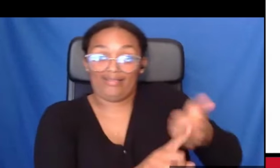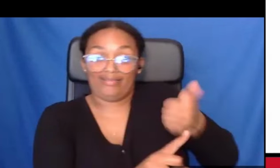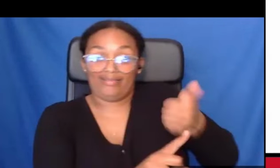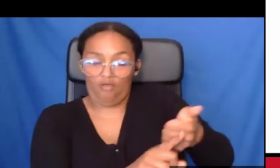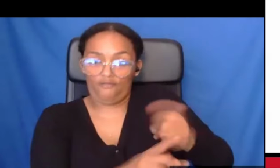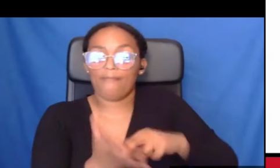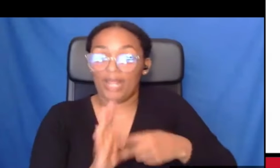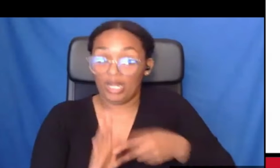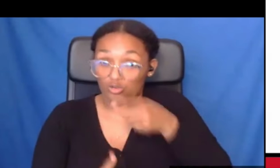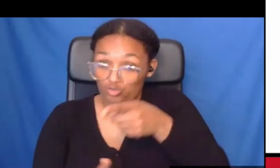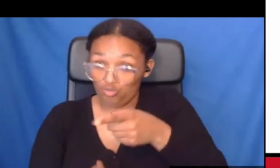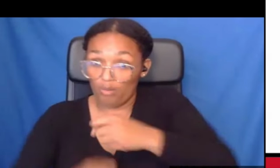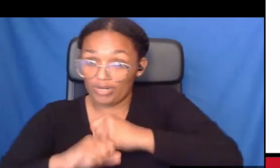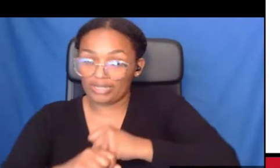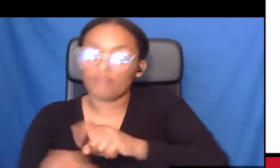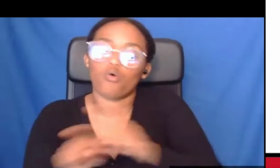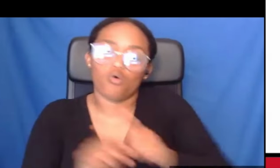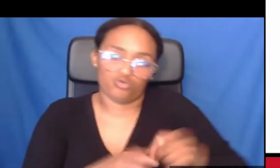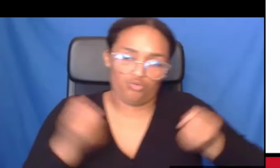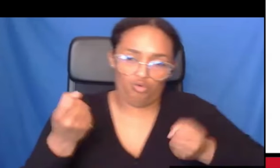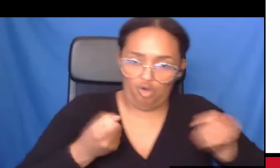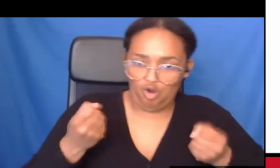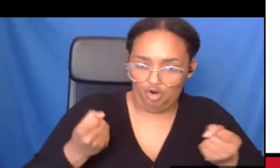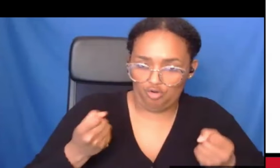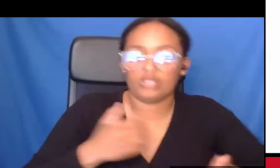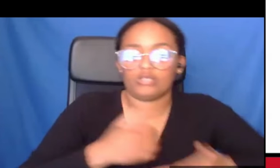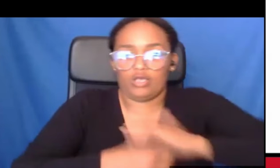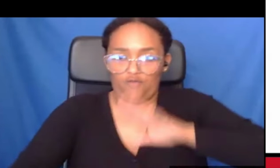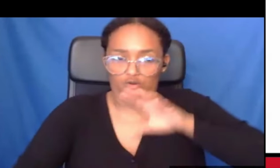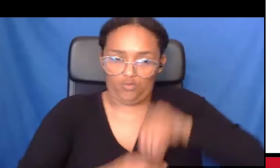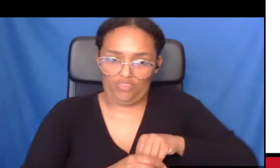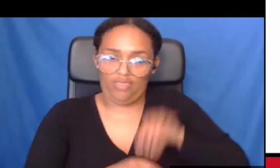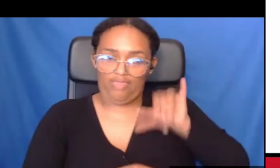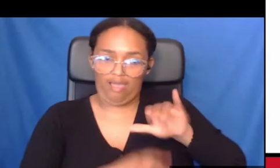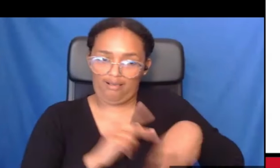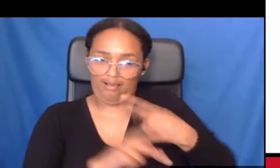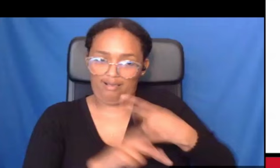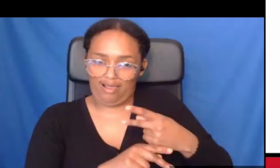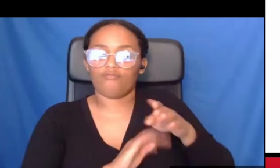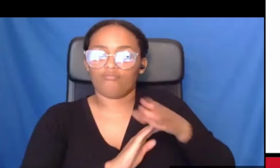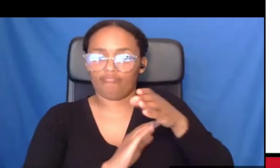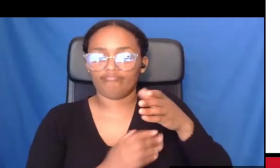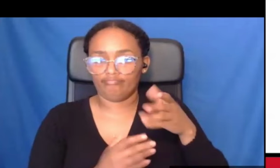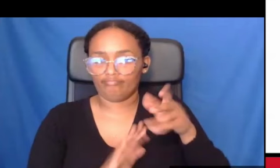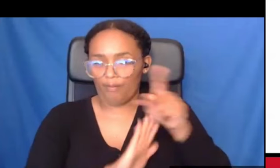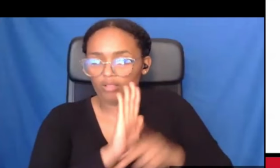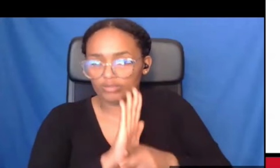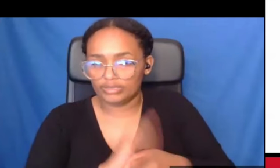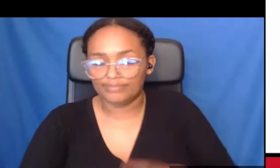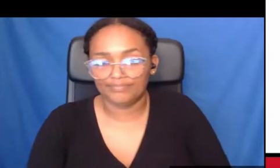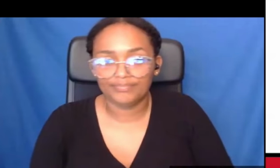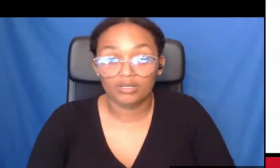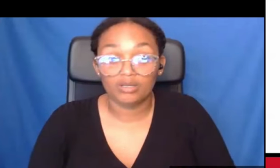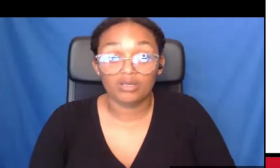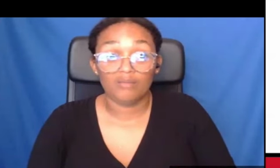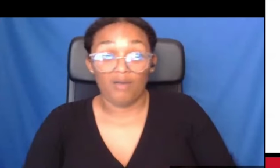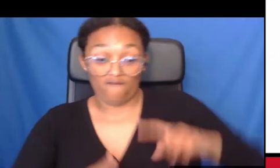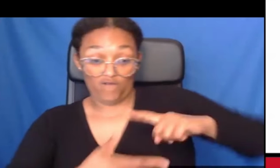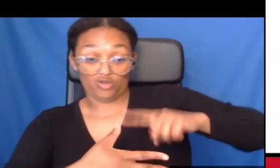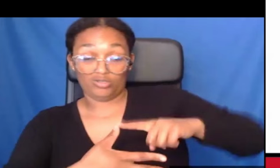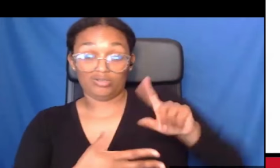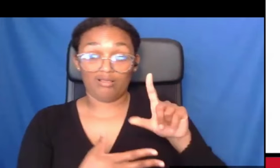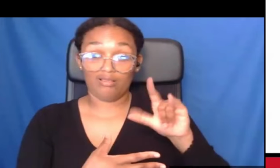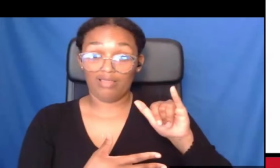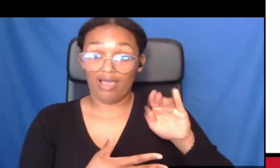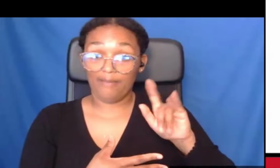your business is covered under the collision and comprehensive part. The liability, that's protecting you